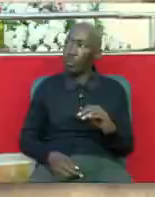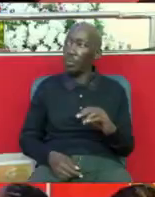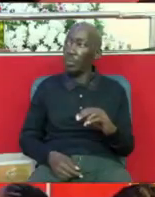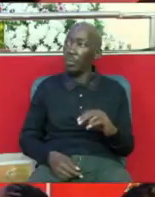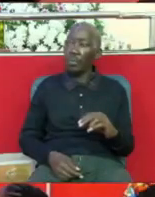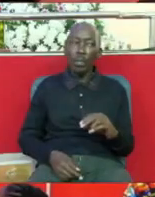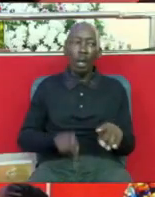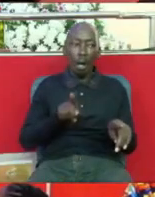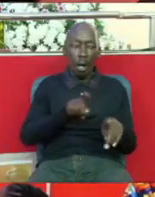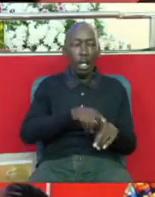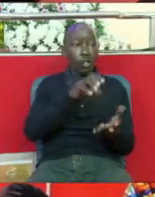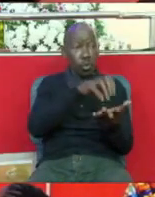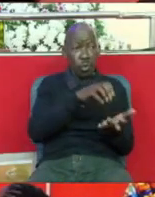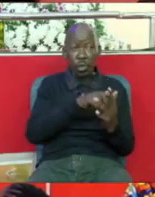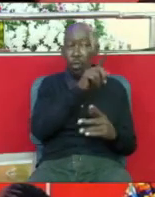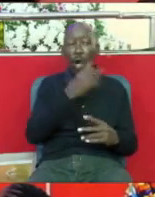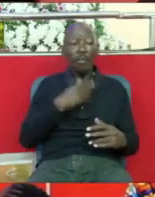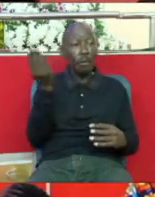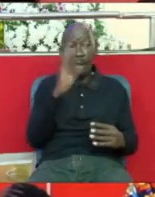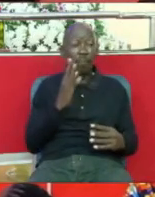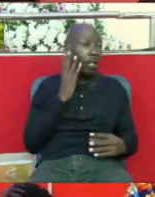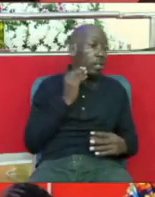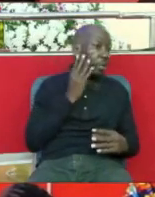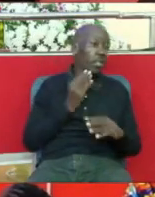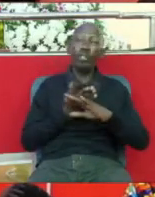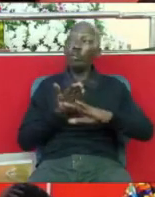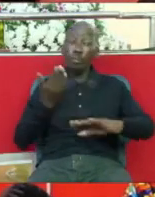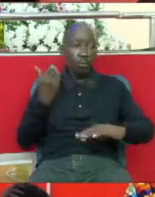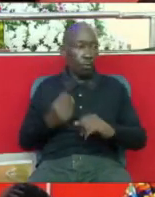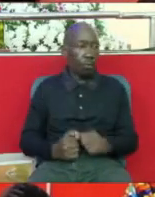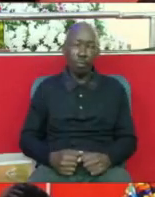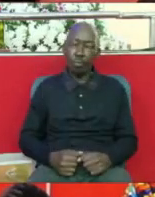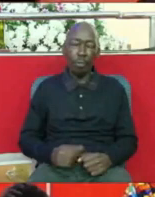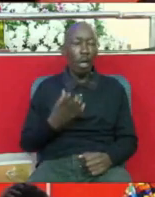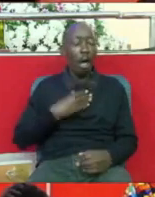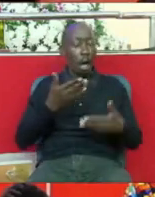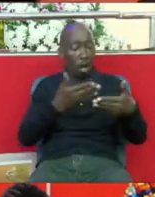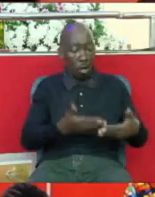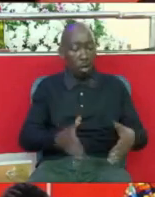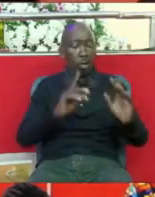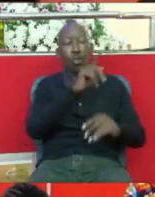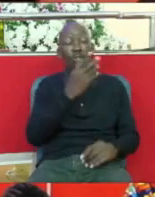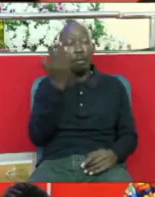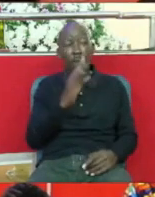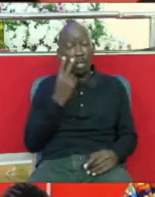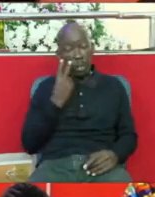a situation you have never encountered before, a loss you have not seen